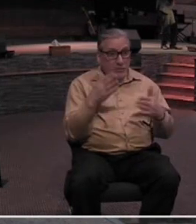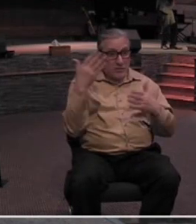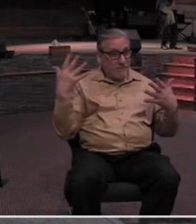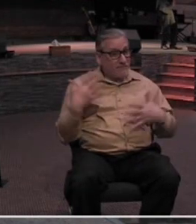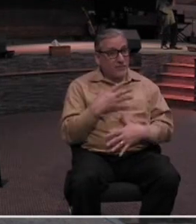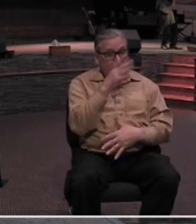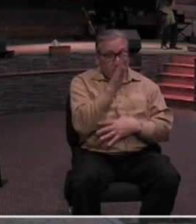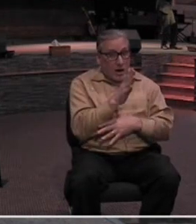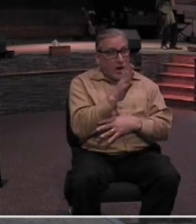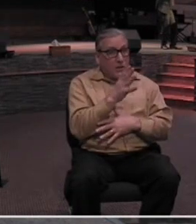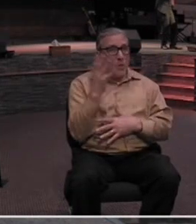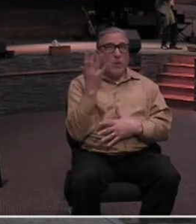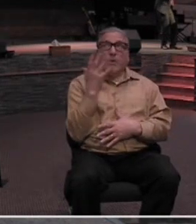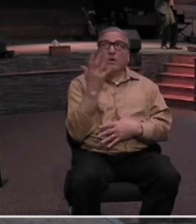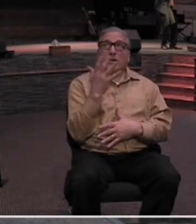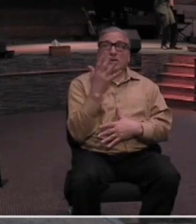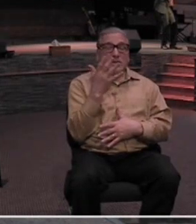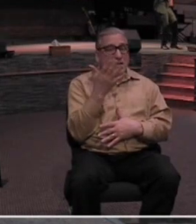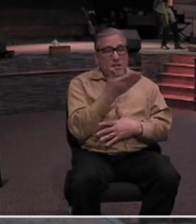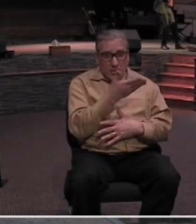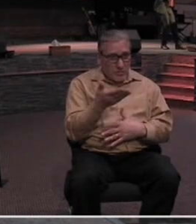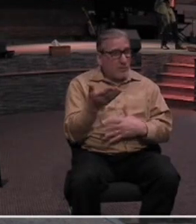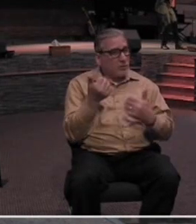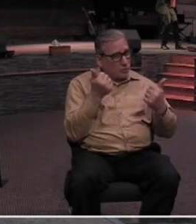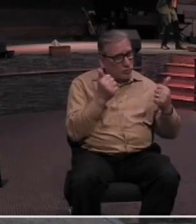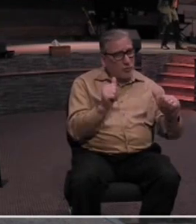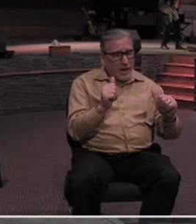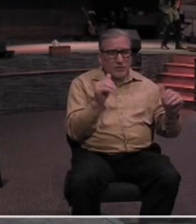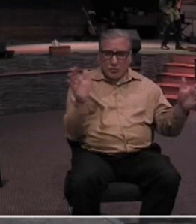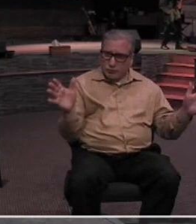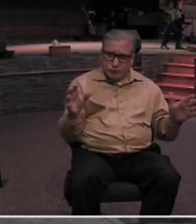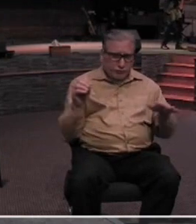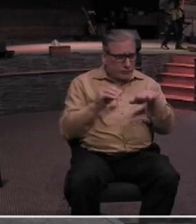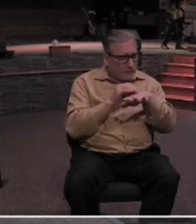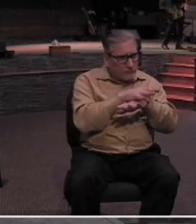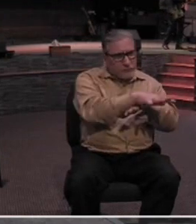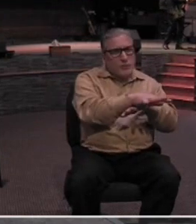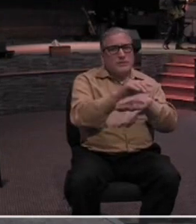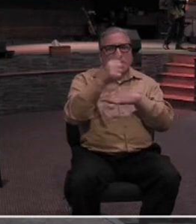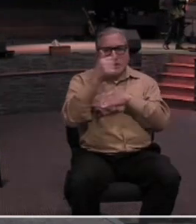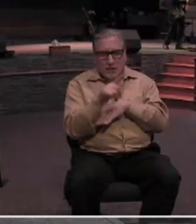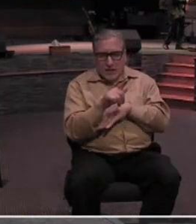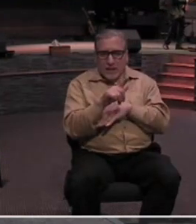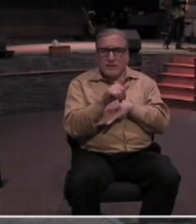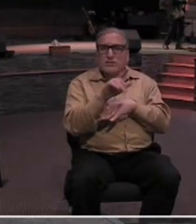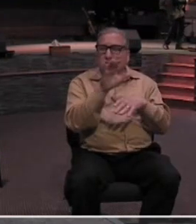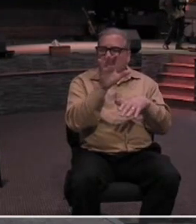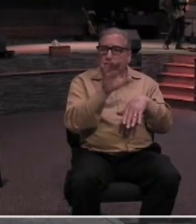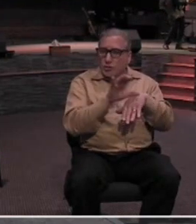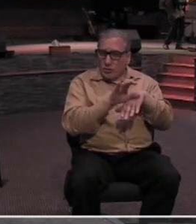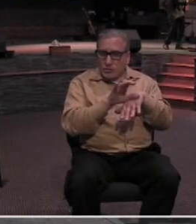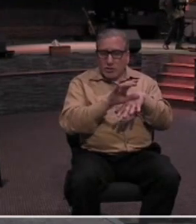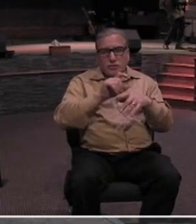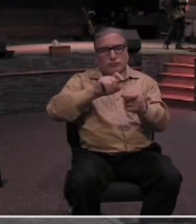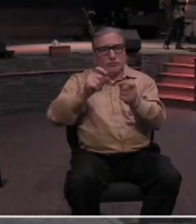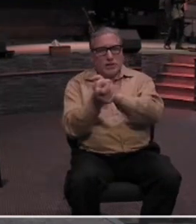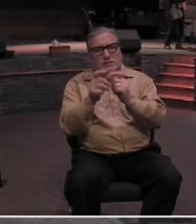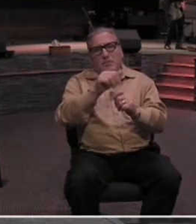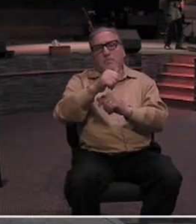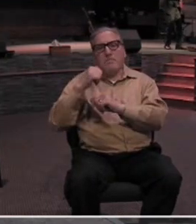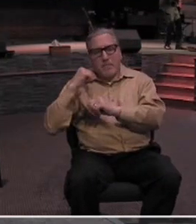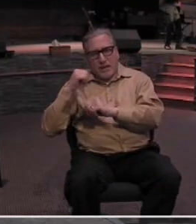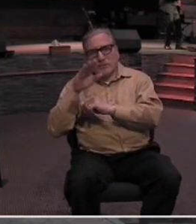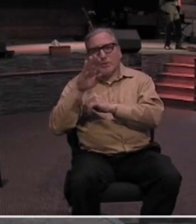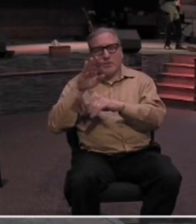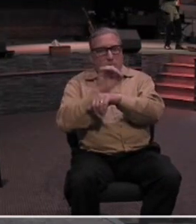God. Amen. They were trying to get the Galatian church to come in to bondage. But